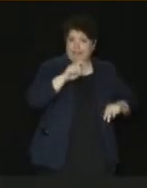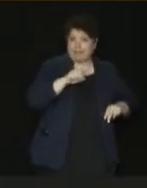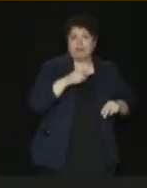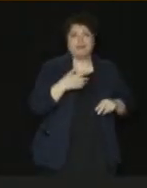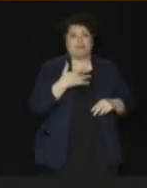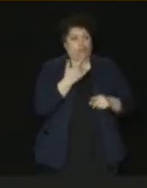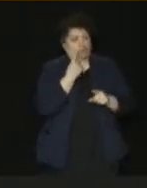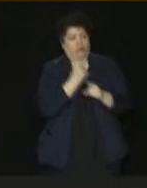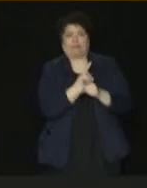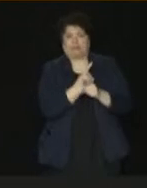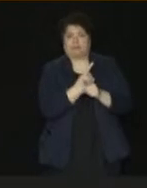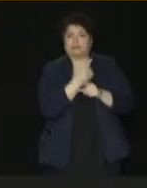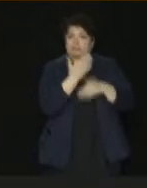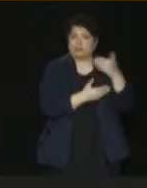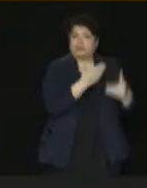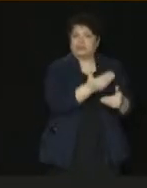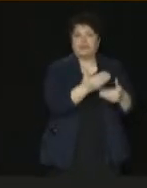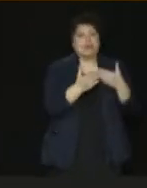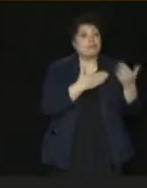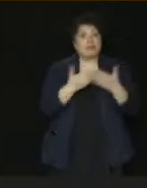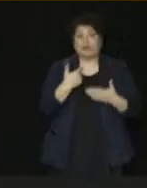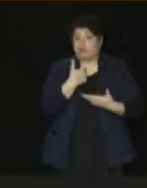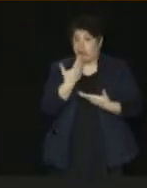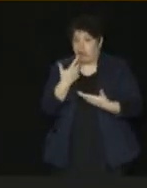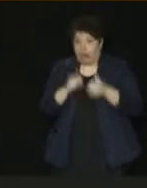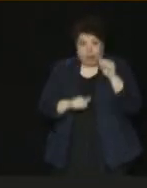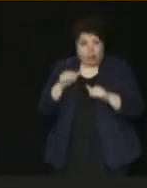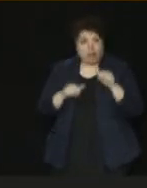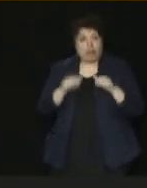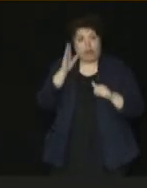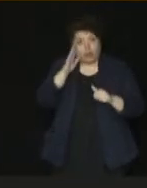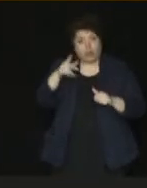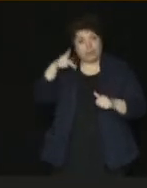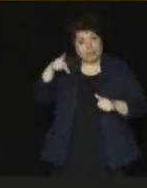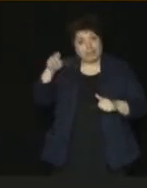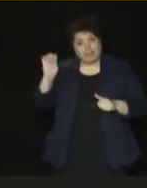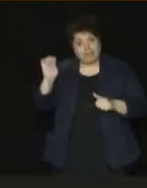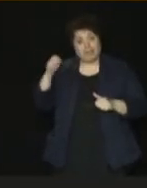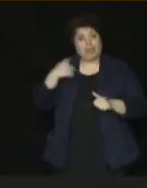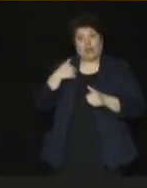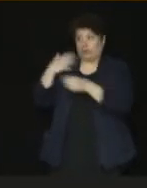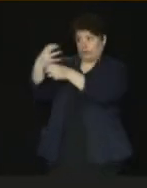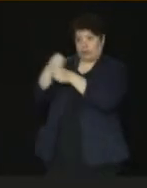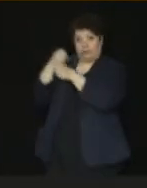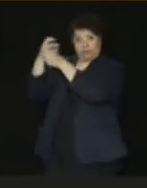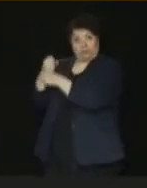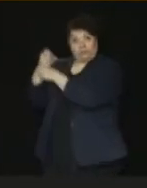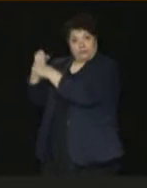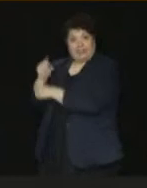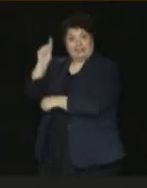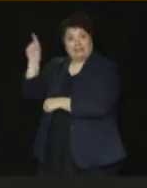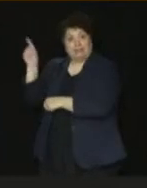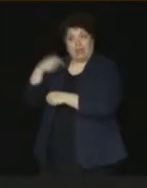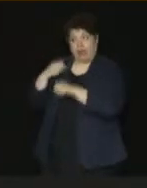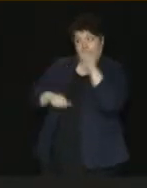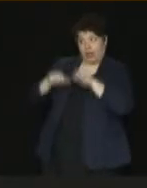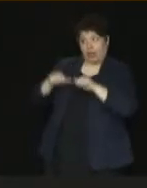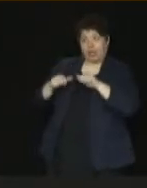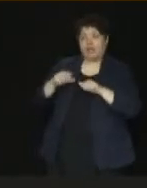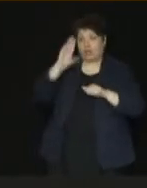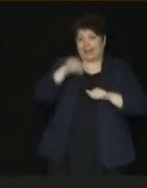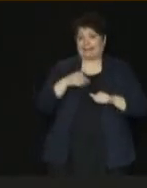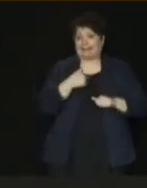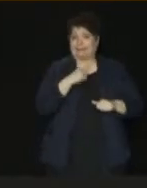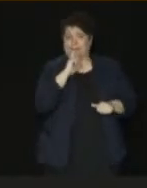were confident we were going to continue to be receiving PPE from countries around the world. We knew that standing up